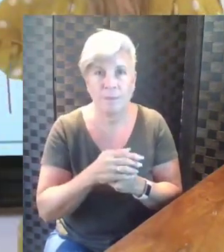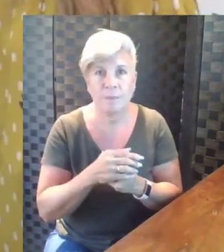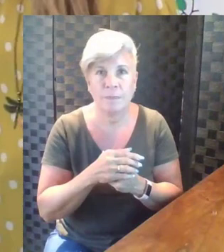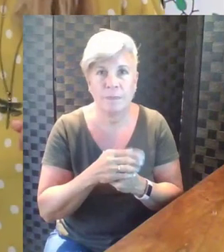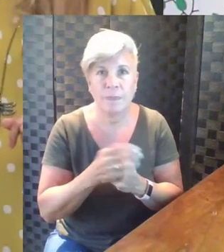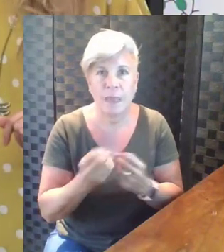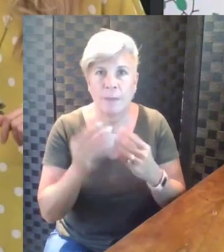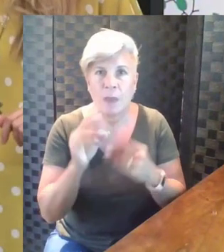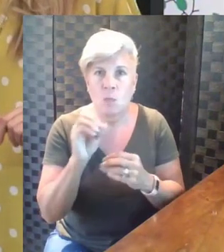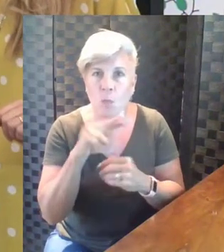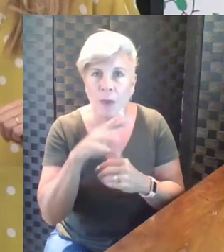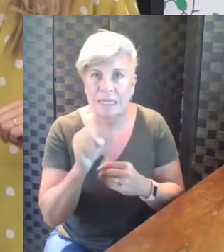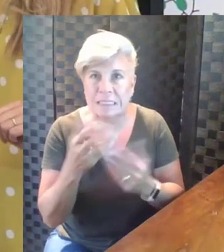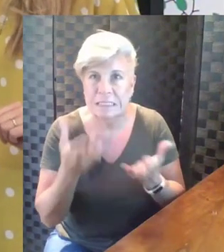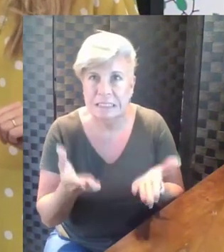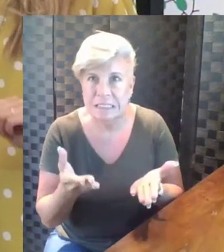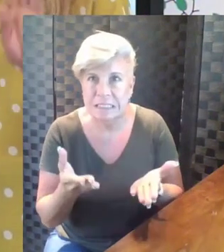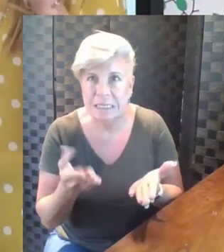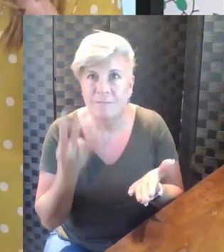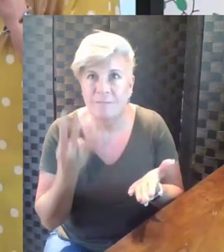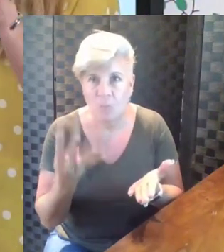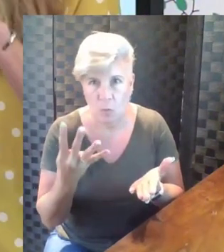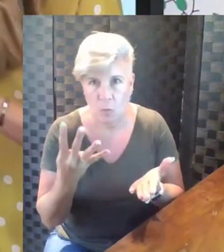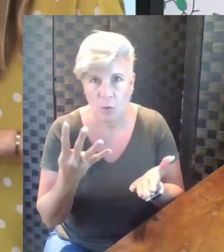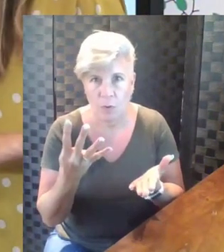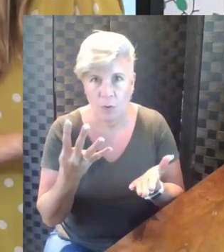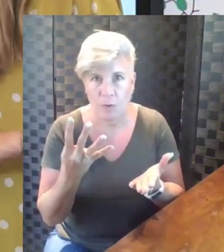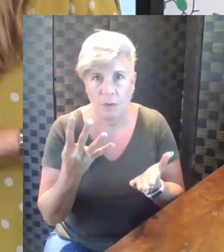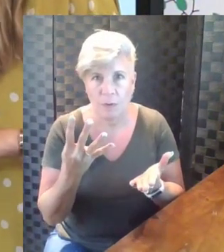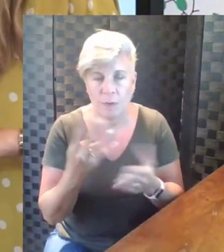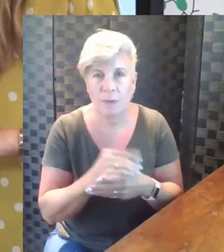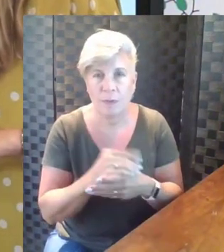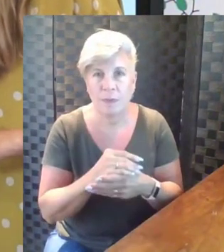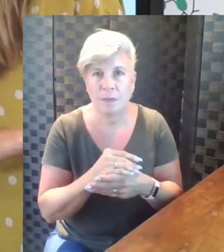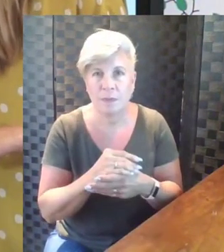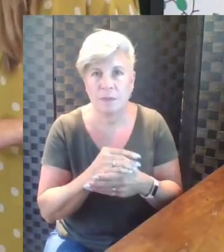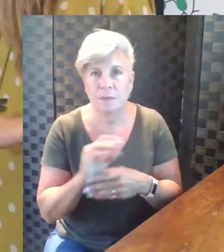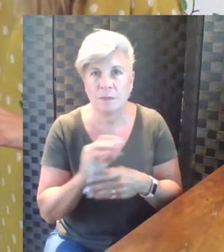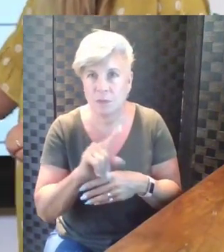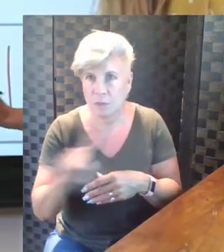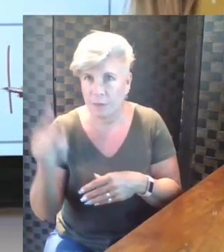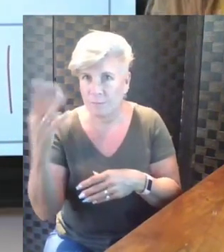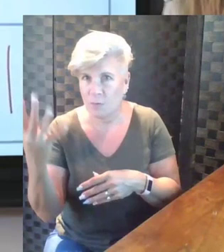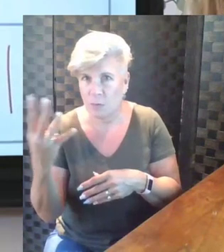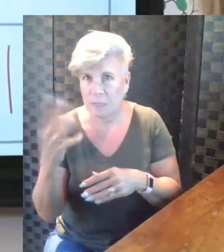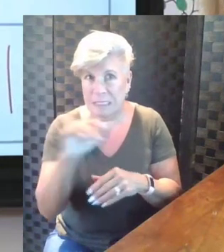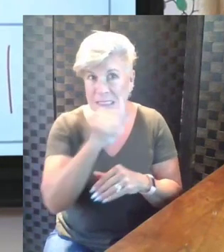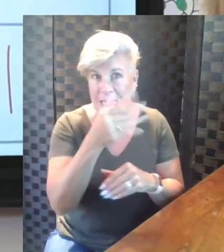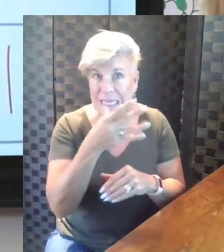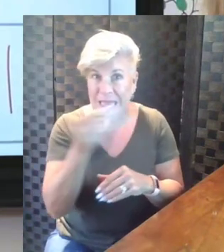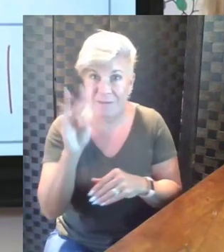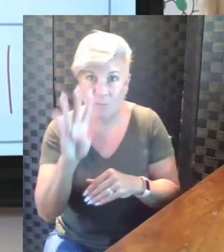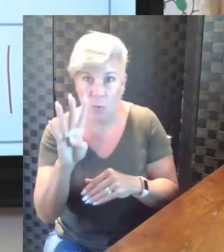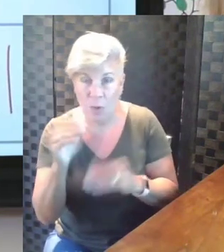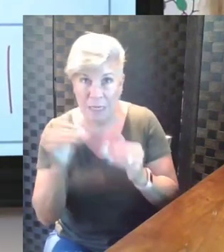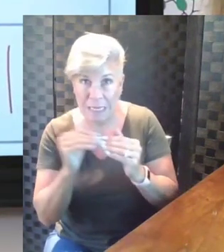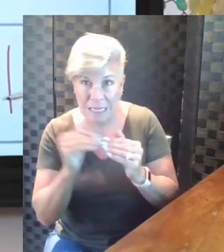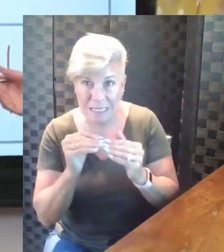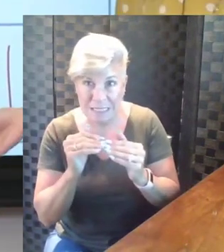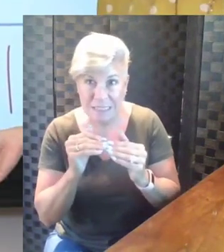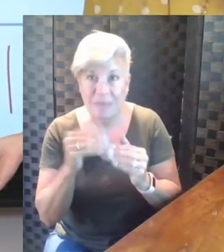And how many 1s left over? 4. So 10 and 4